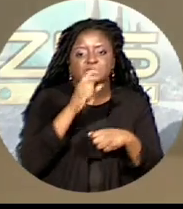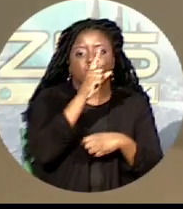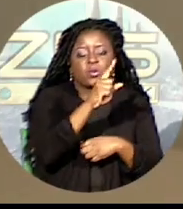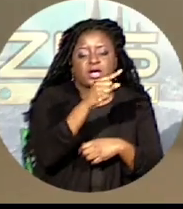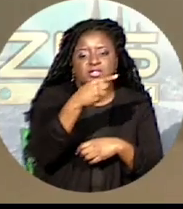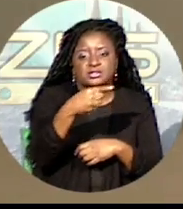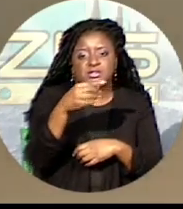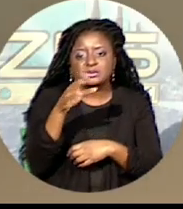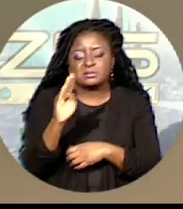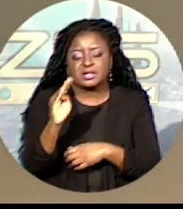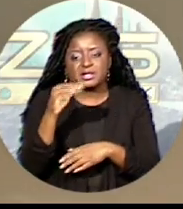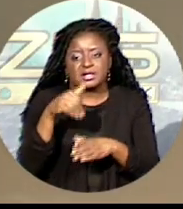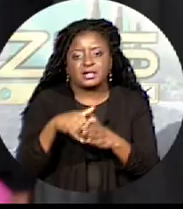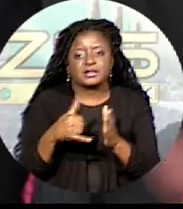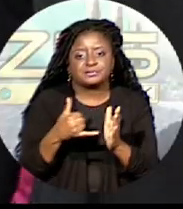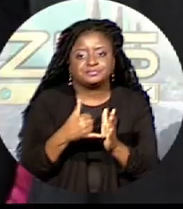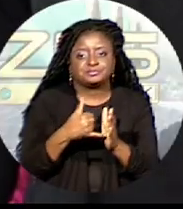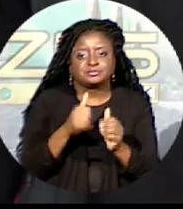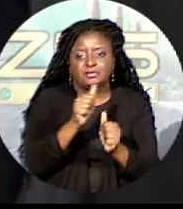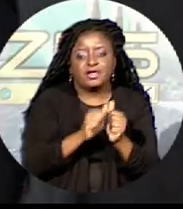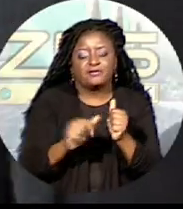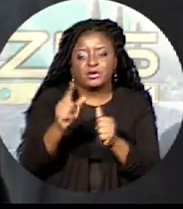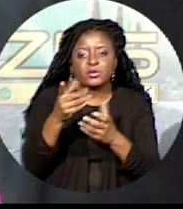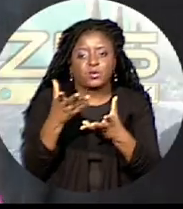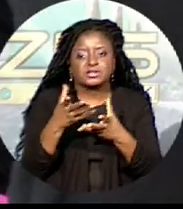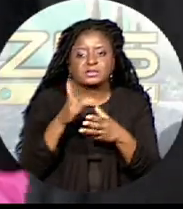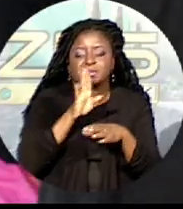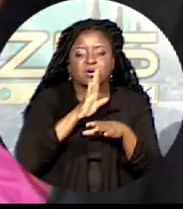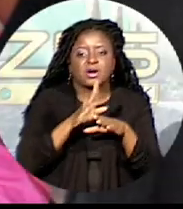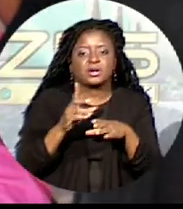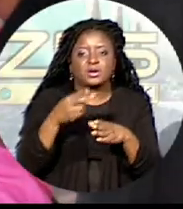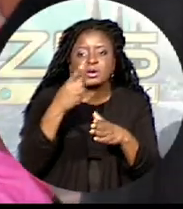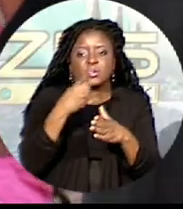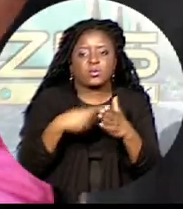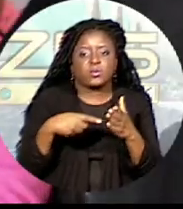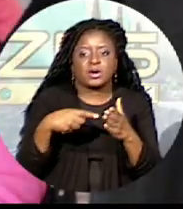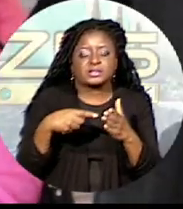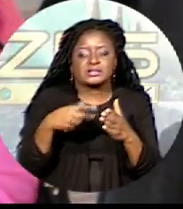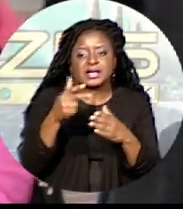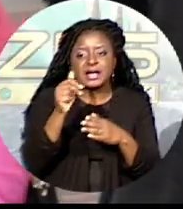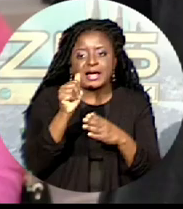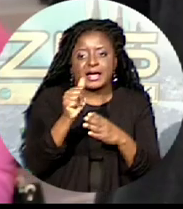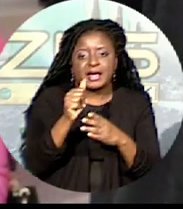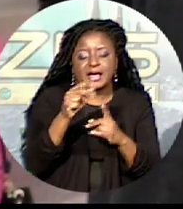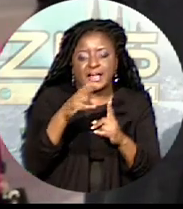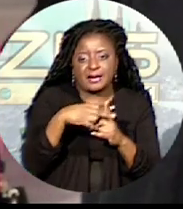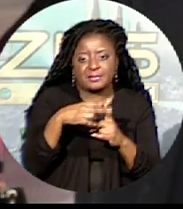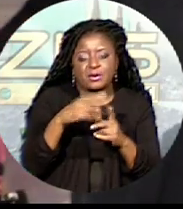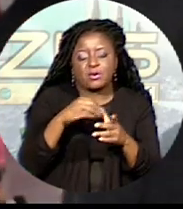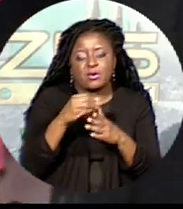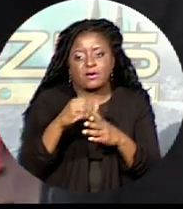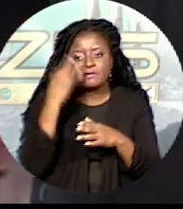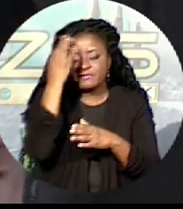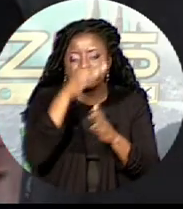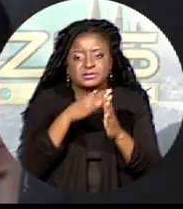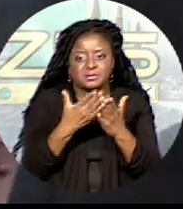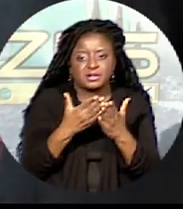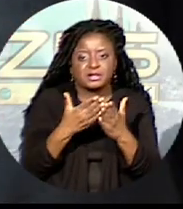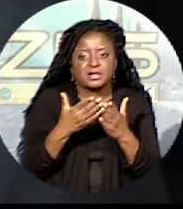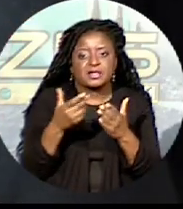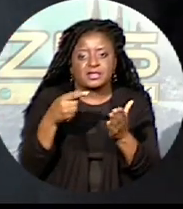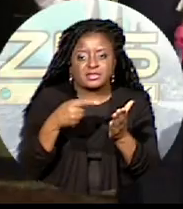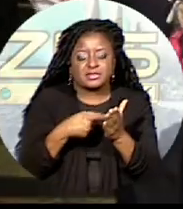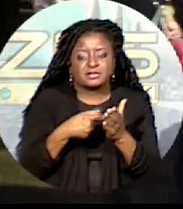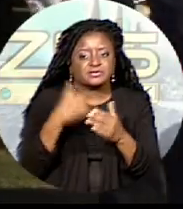to WhatsApp or go on Facebook or download music or go onto YouTube. And so every handset this Christmas comes with data already in